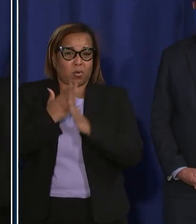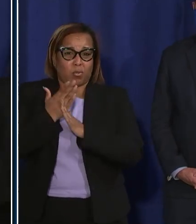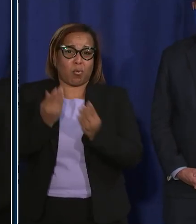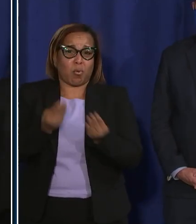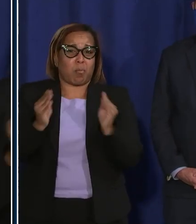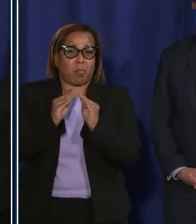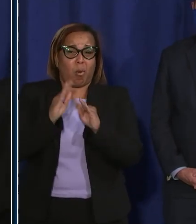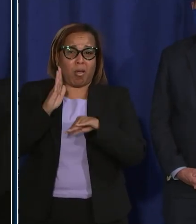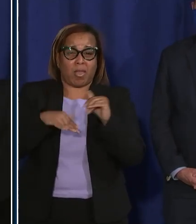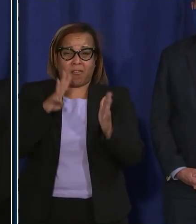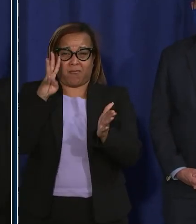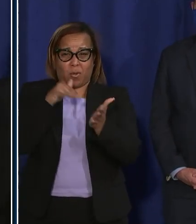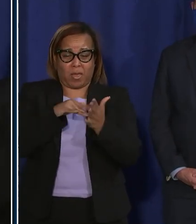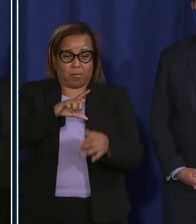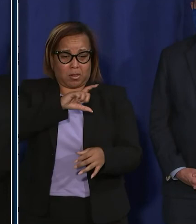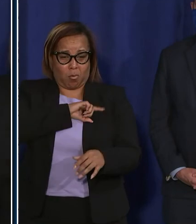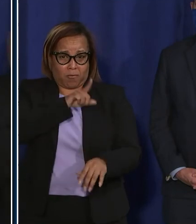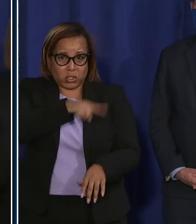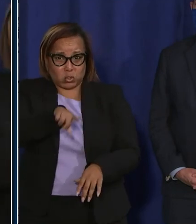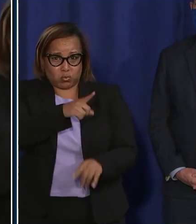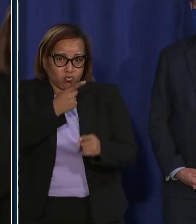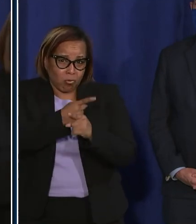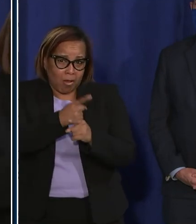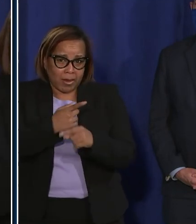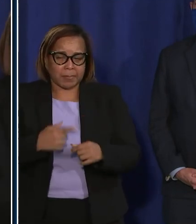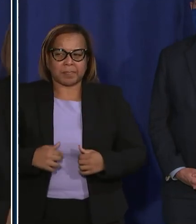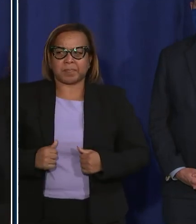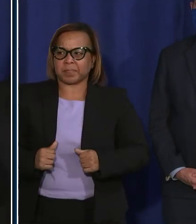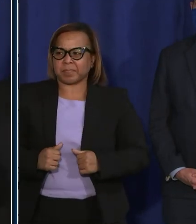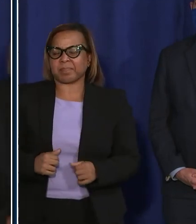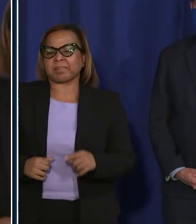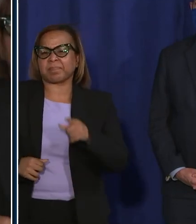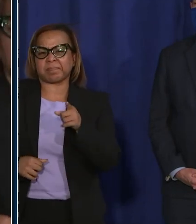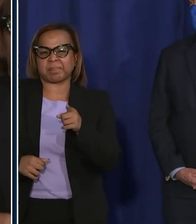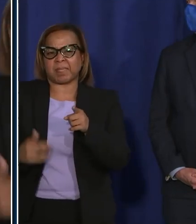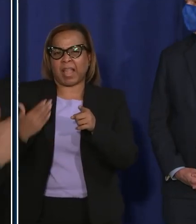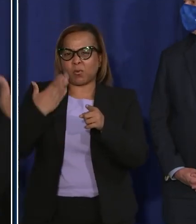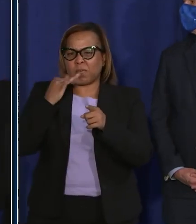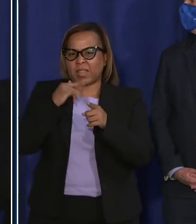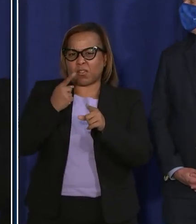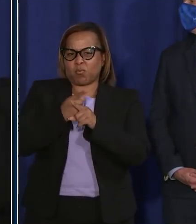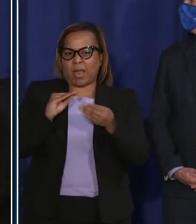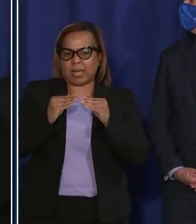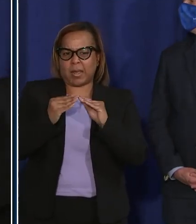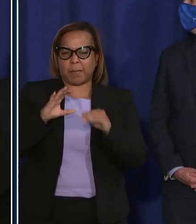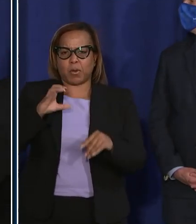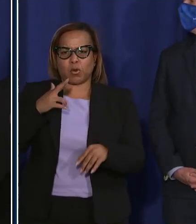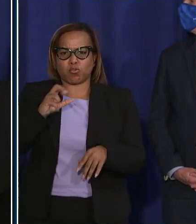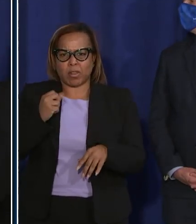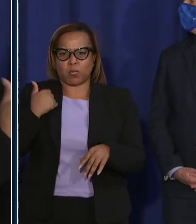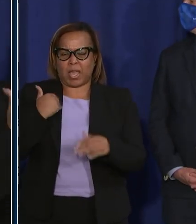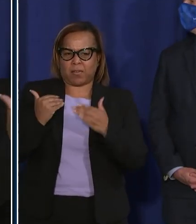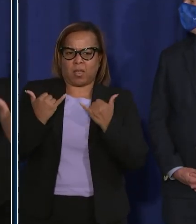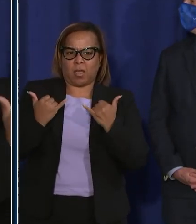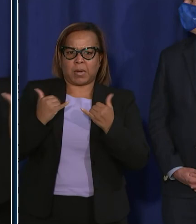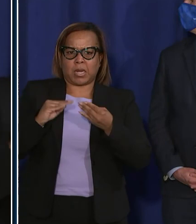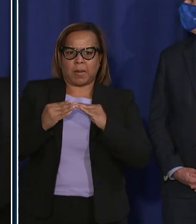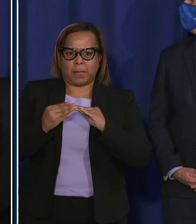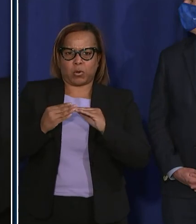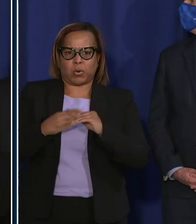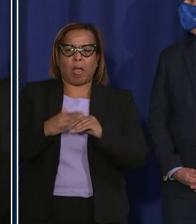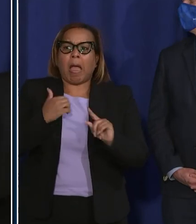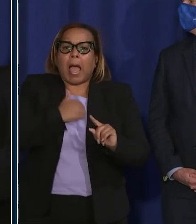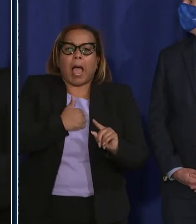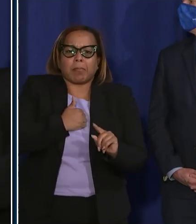than 4,000 officers, correct? I don't know that that's the right number. Chris, do we have an updated number for that? I'm sorry about